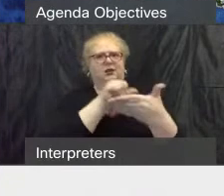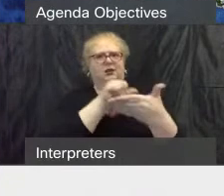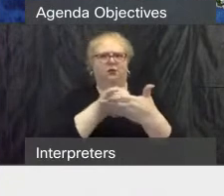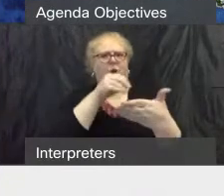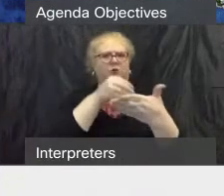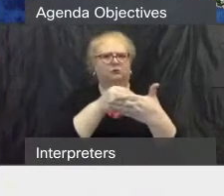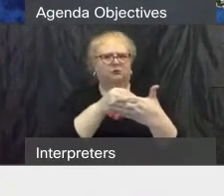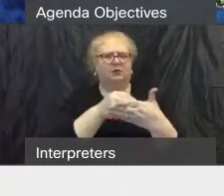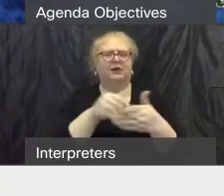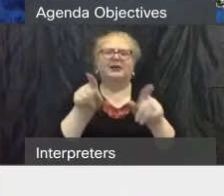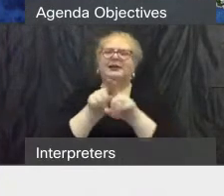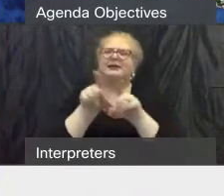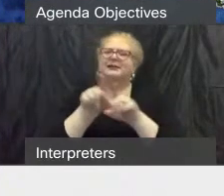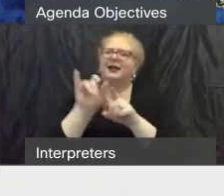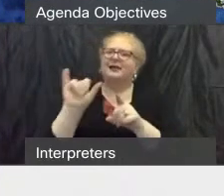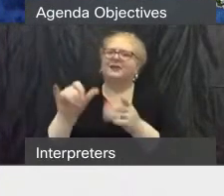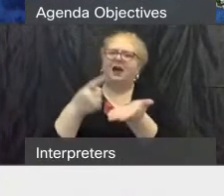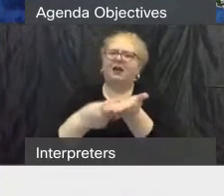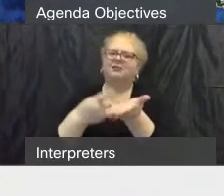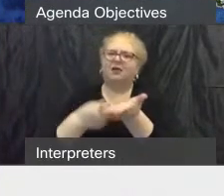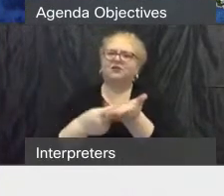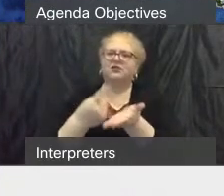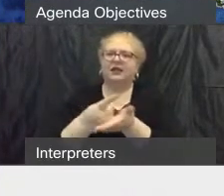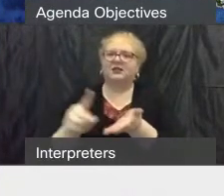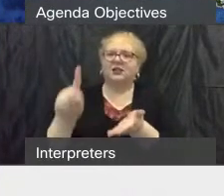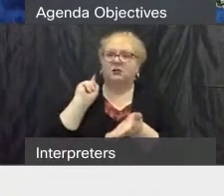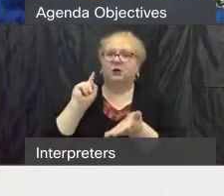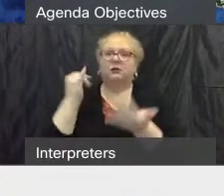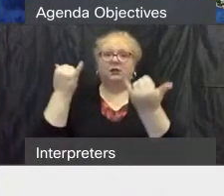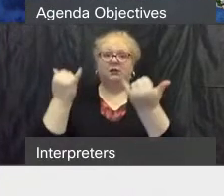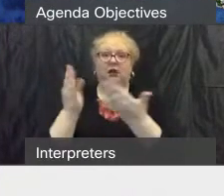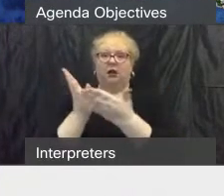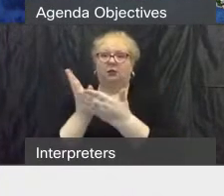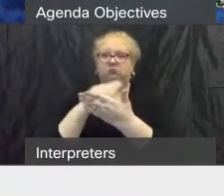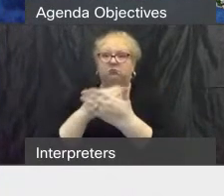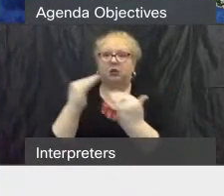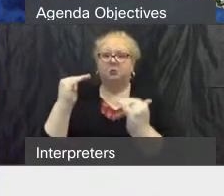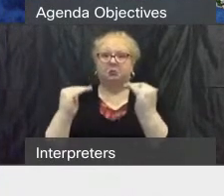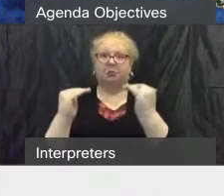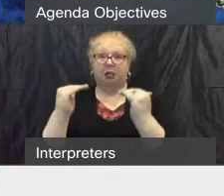last week. The budget's balanced right now. If